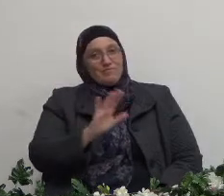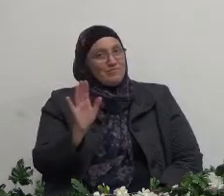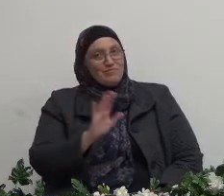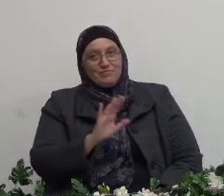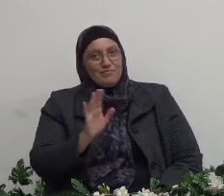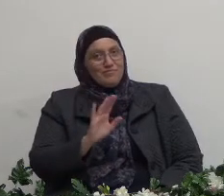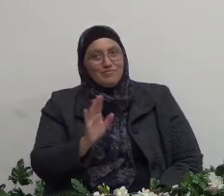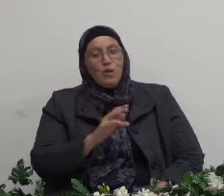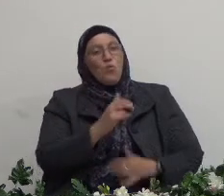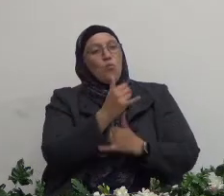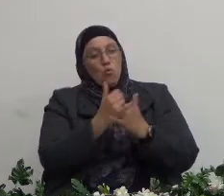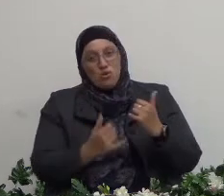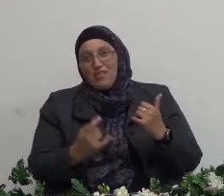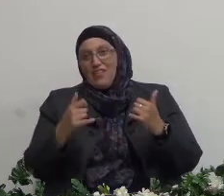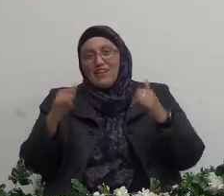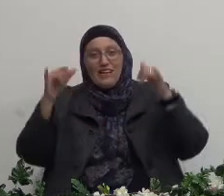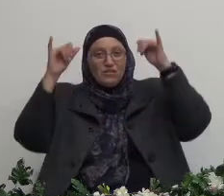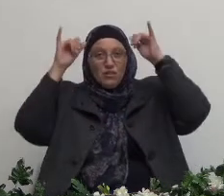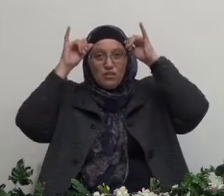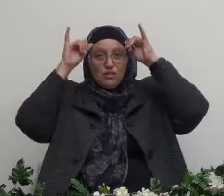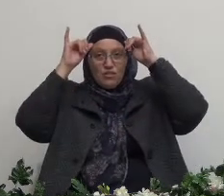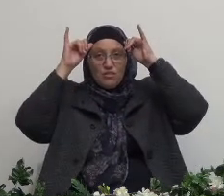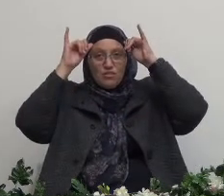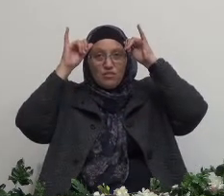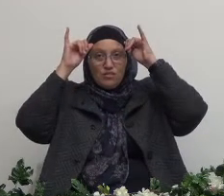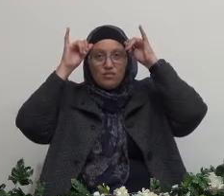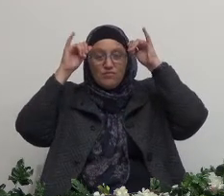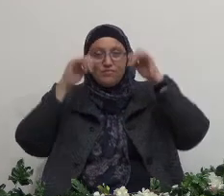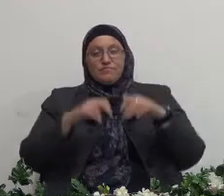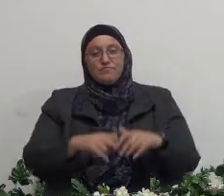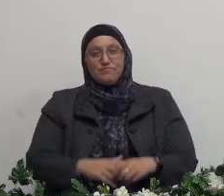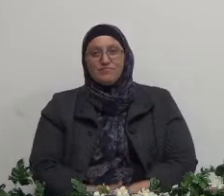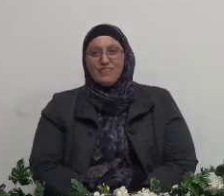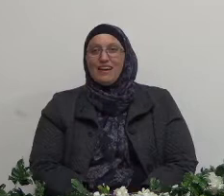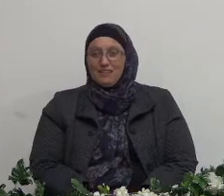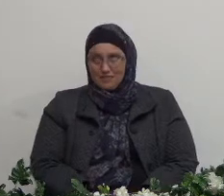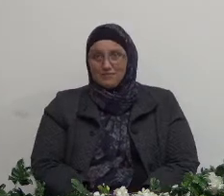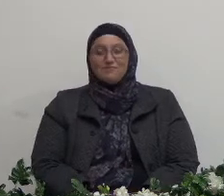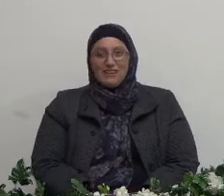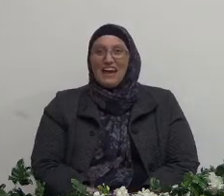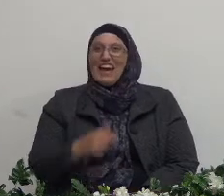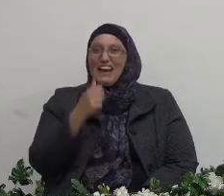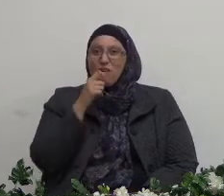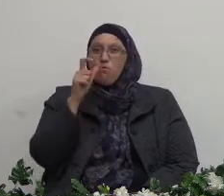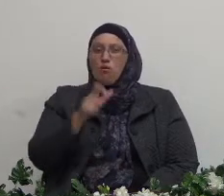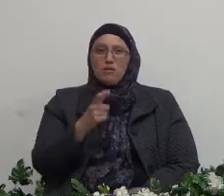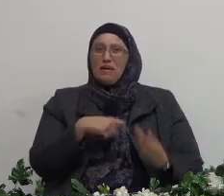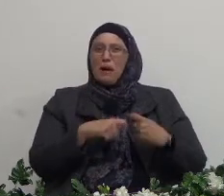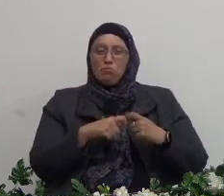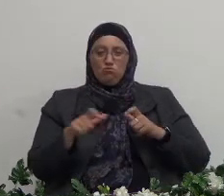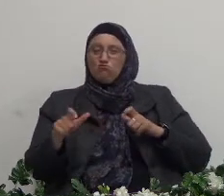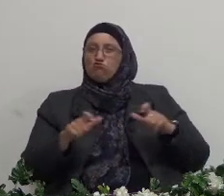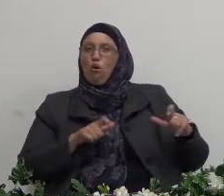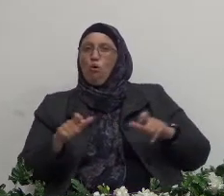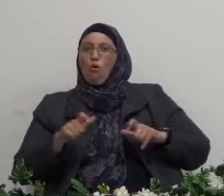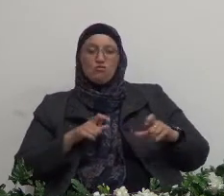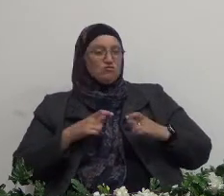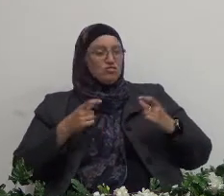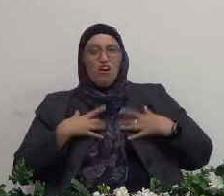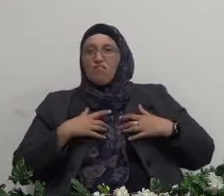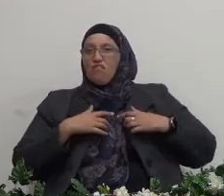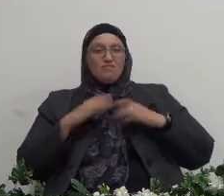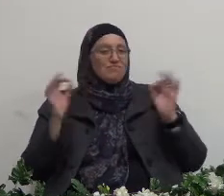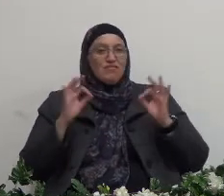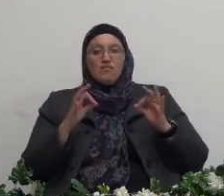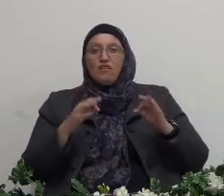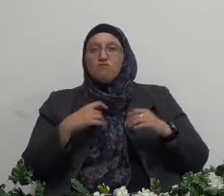cattle. If someone, they're worse than animals. When we say an'am doesn't actually only mean cattle. An'am are all